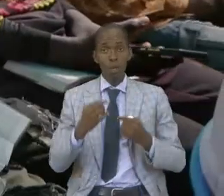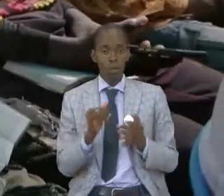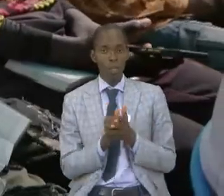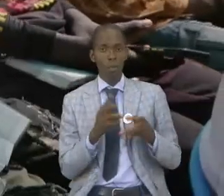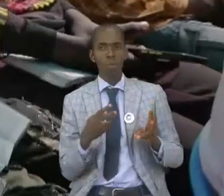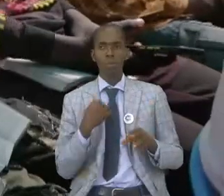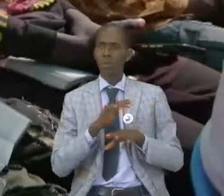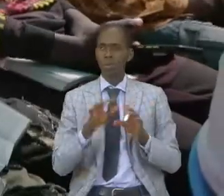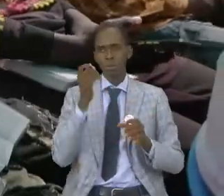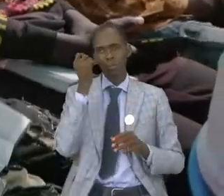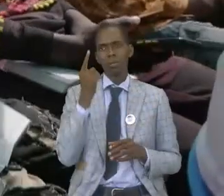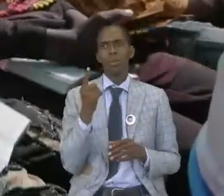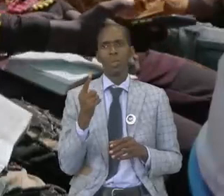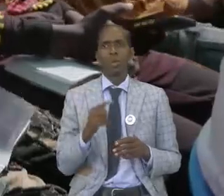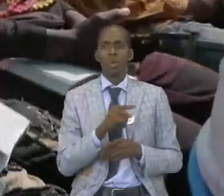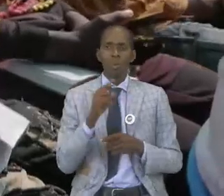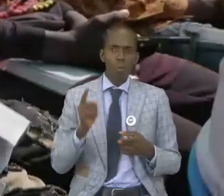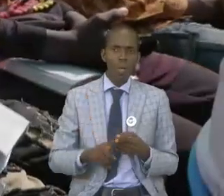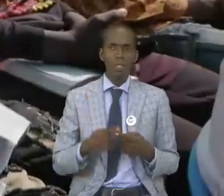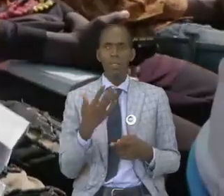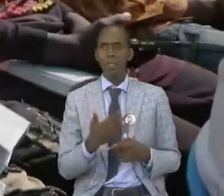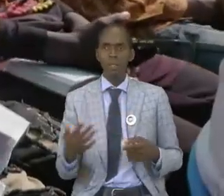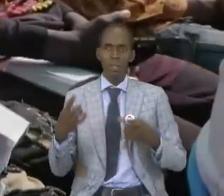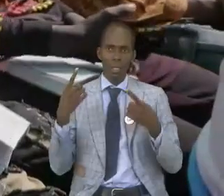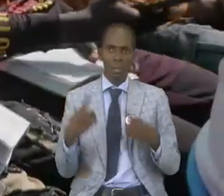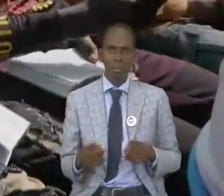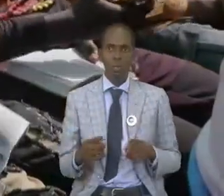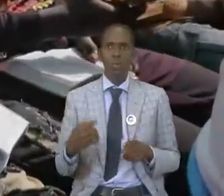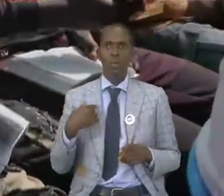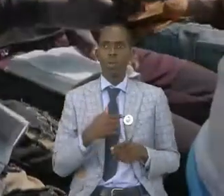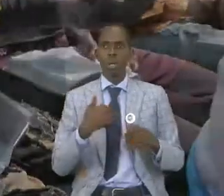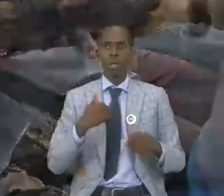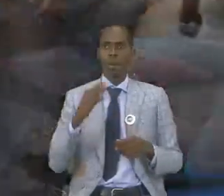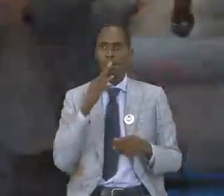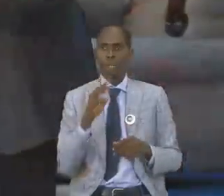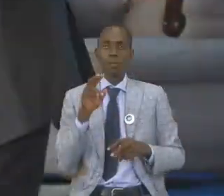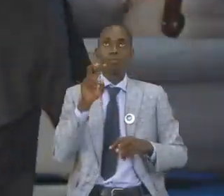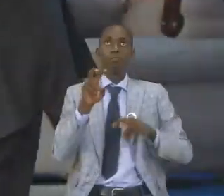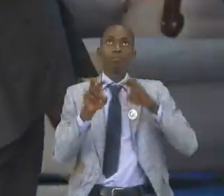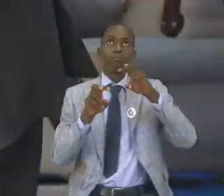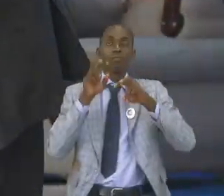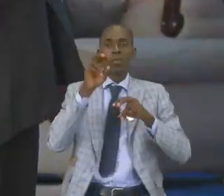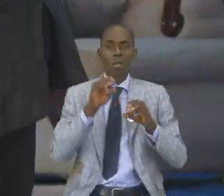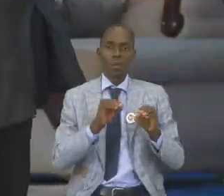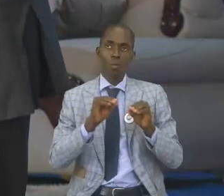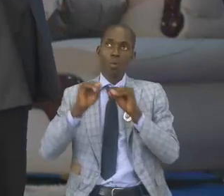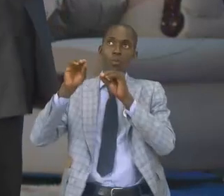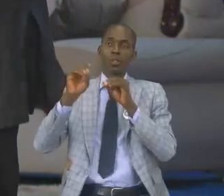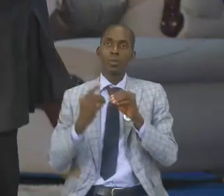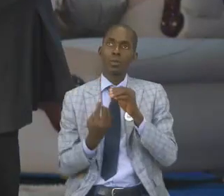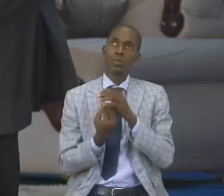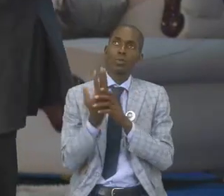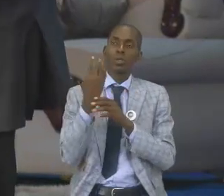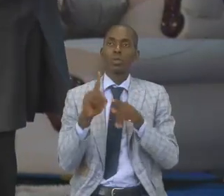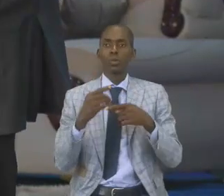we don't understand. When events happen, we have been climbing, we have been running, and we have been moving on. Then something happens,